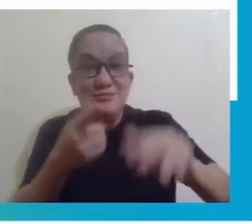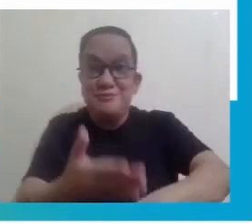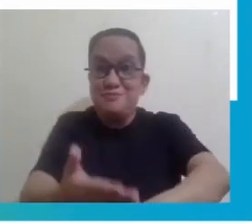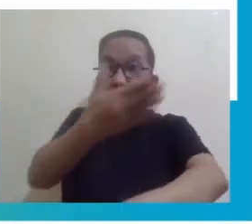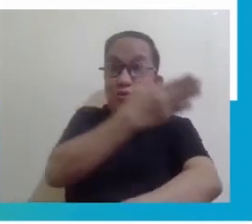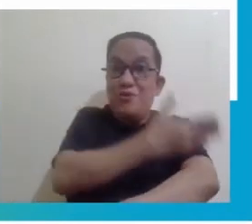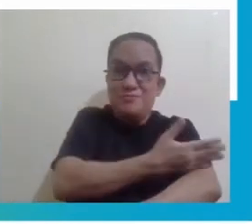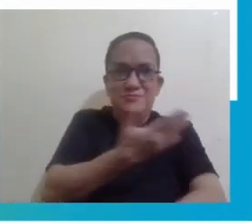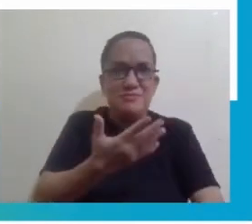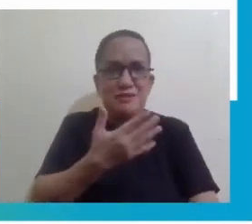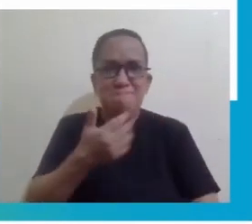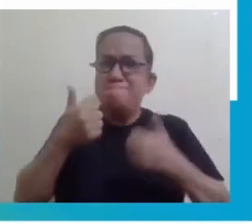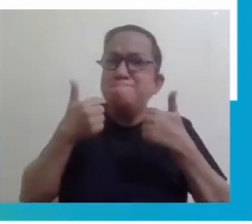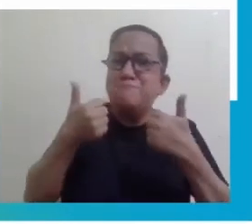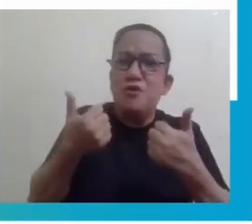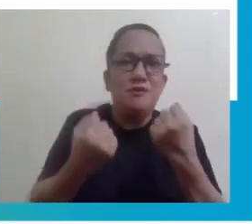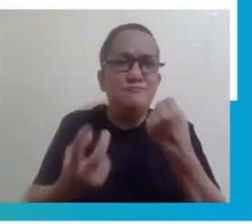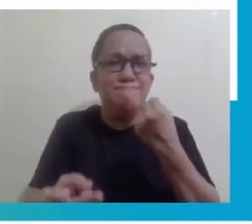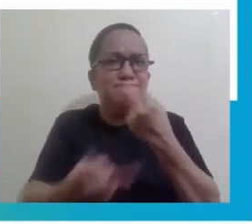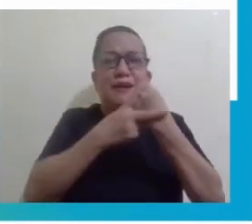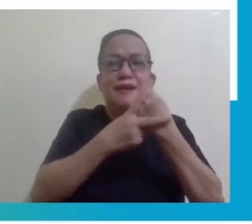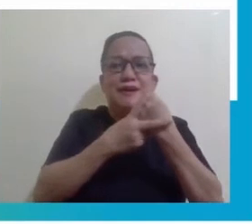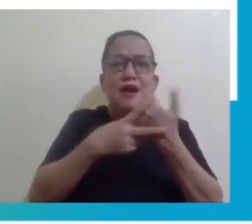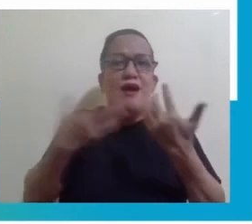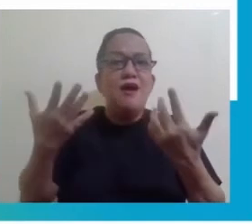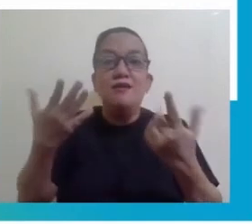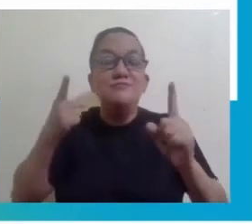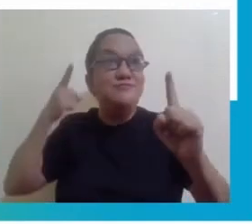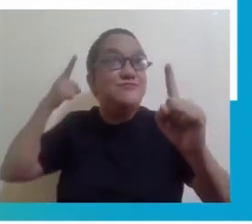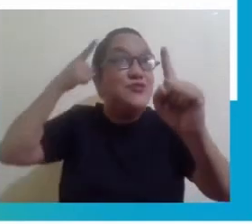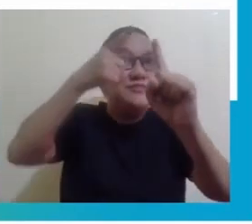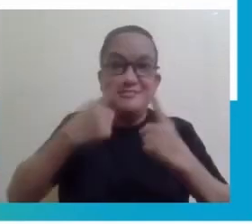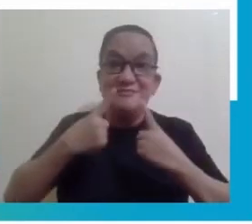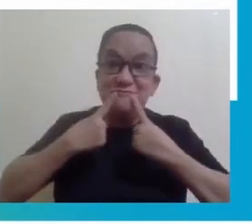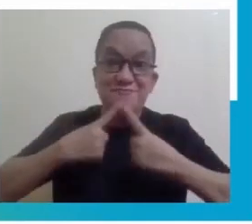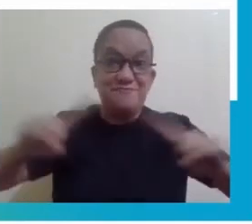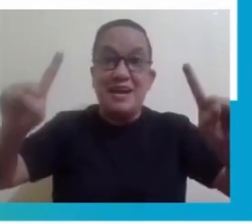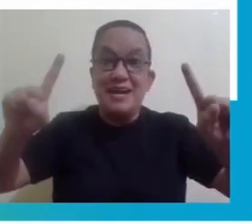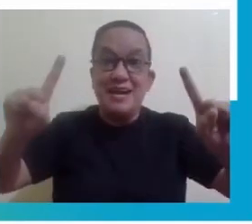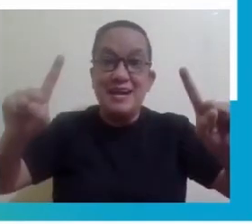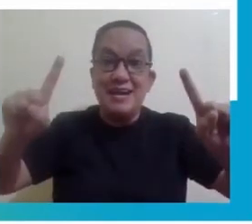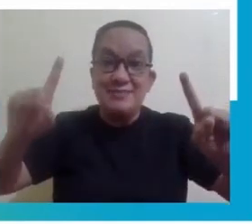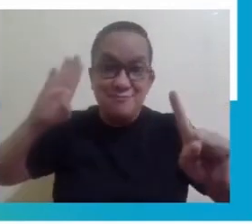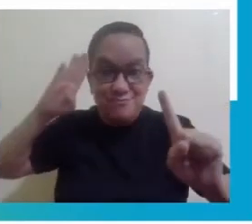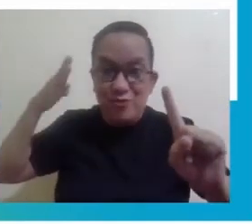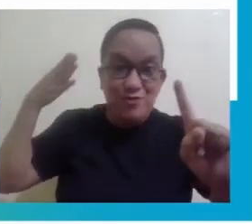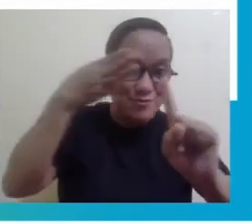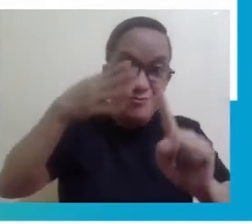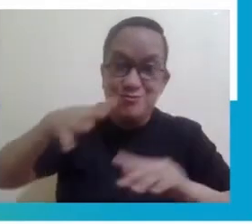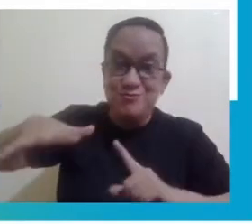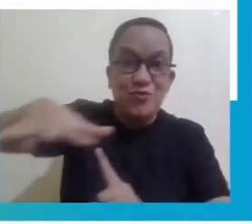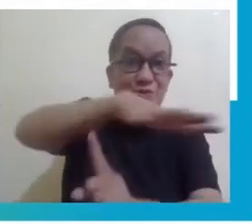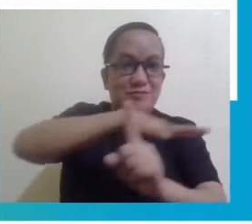achieve interlinked goals for climate and biodiversity. Let me highlight, first of all, two areas